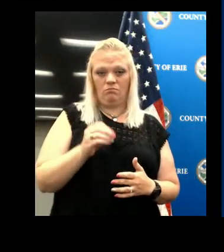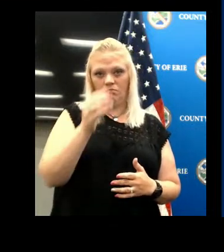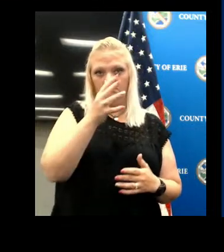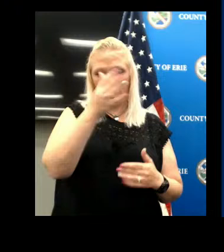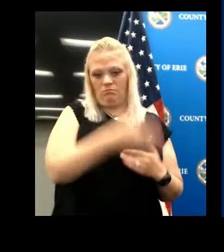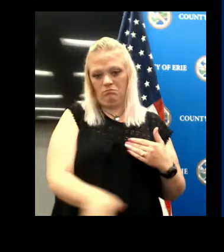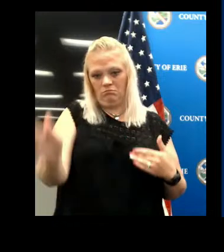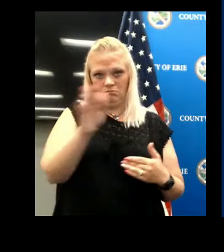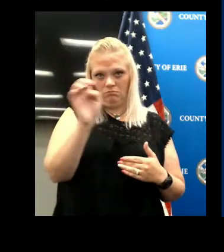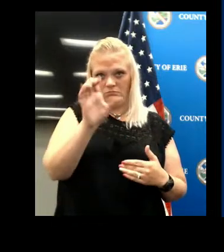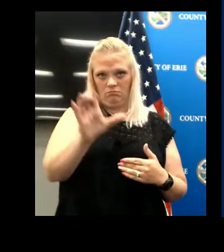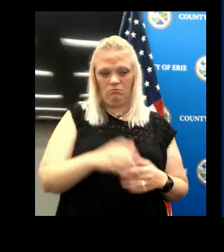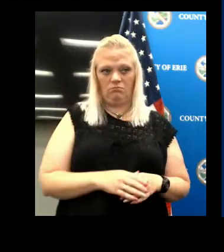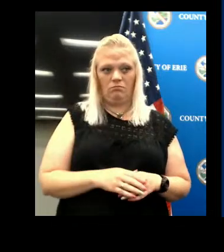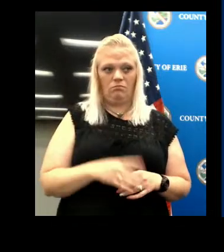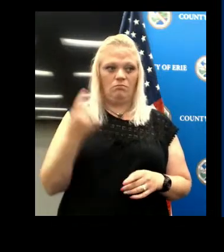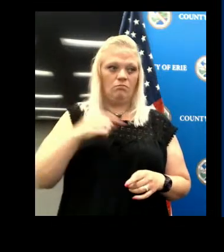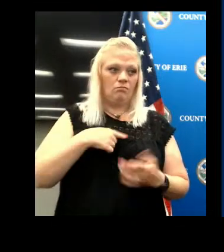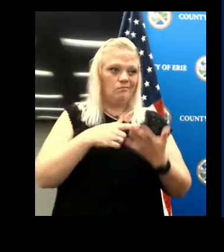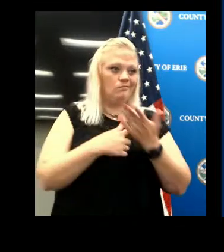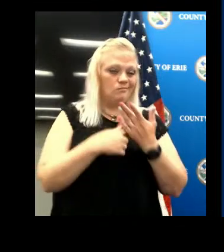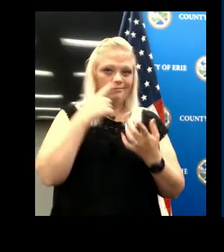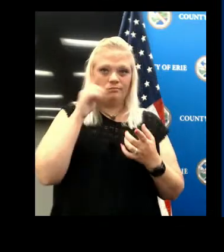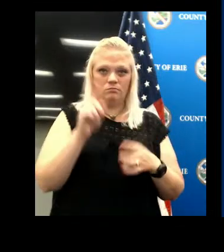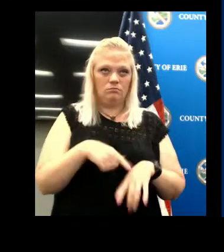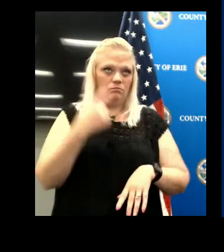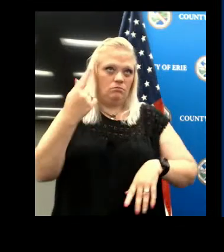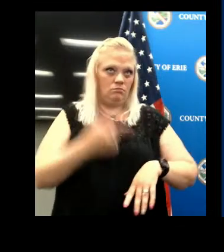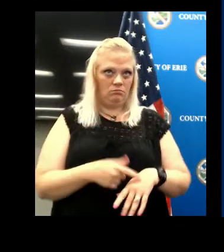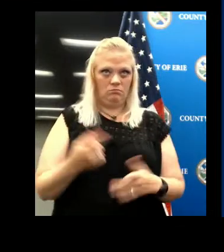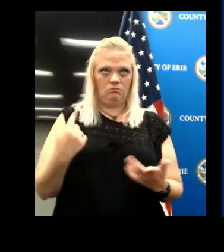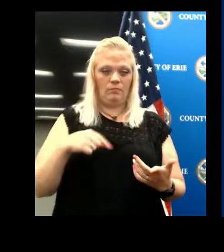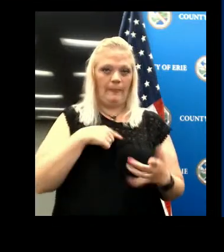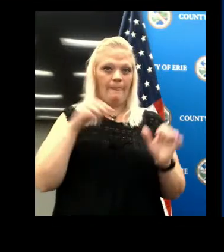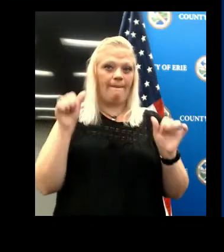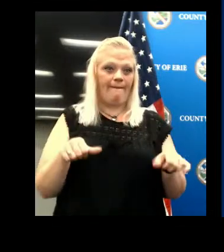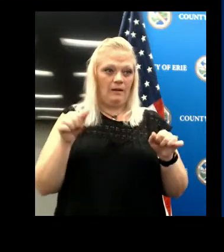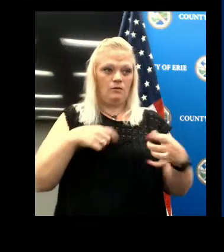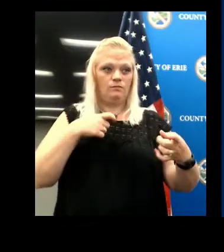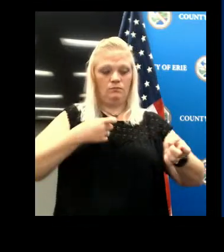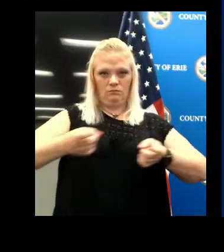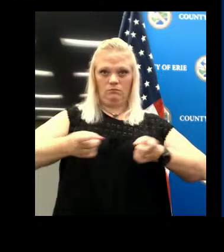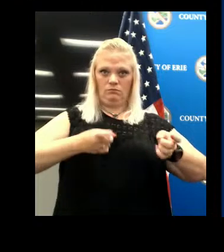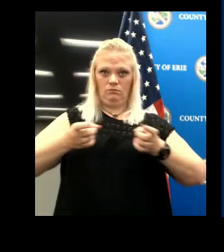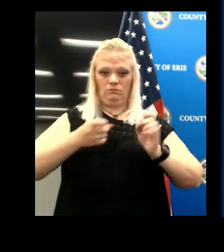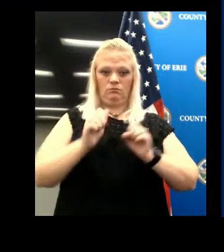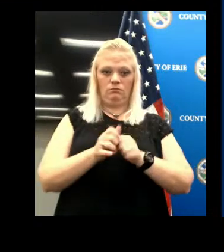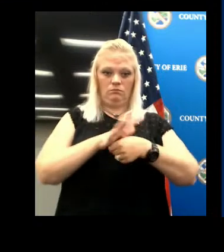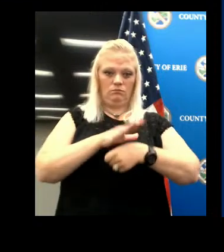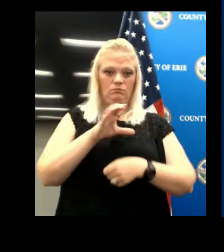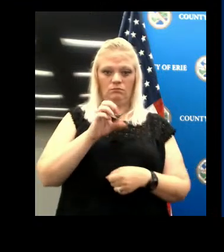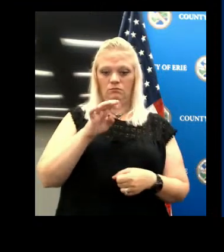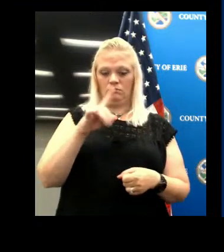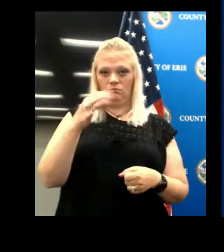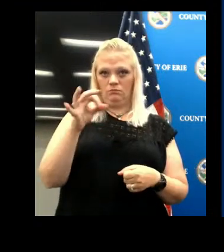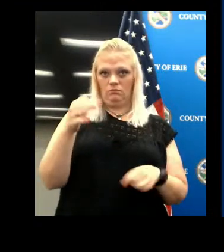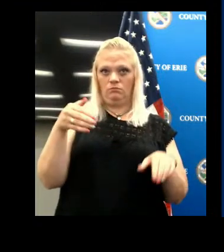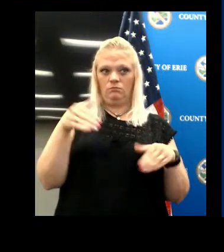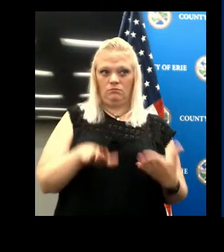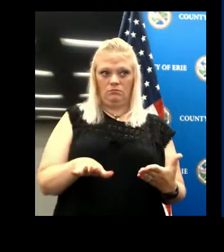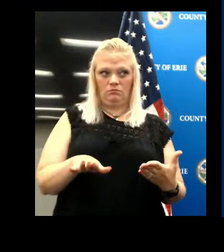County. And as we've tracked and talked about for a while, we've been able to control coronavirus COVID-19 deaths